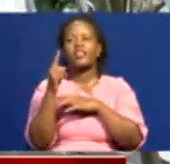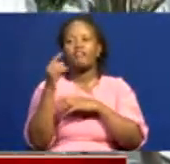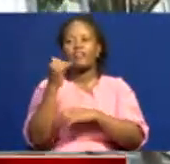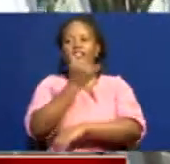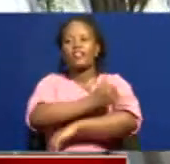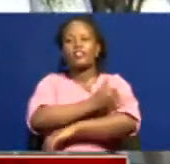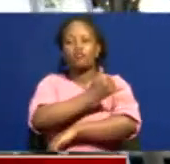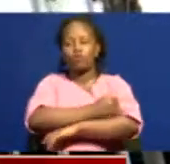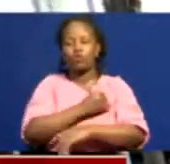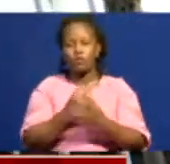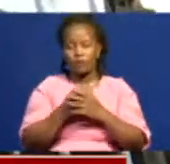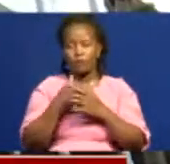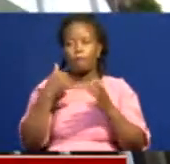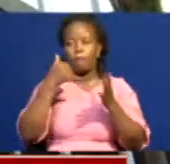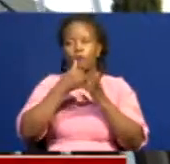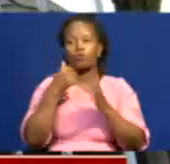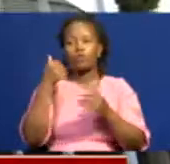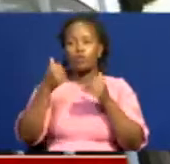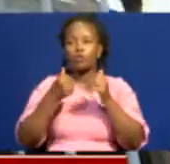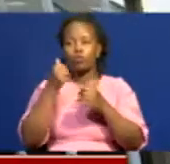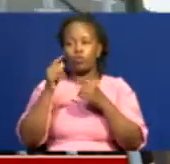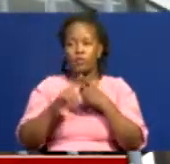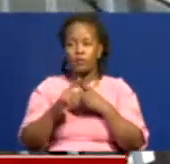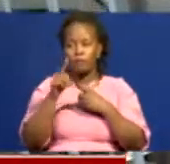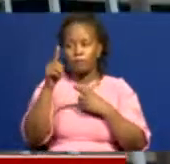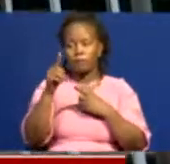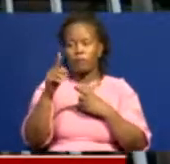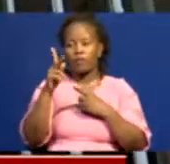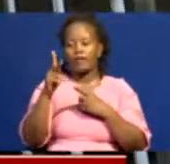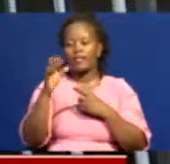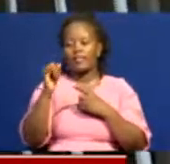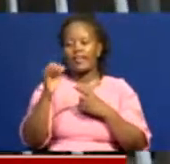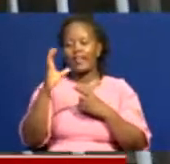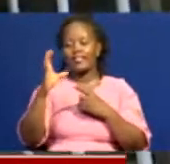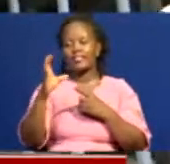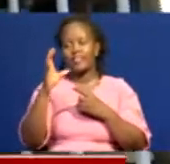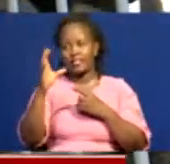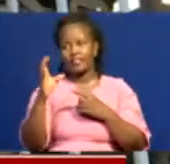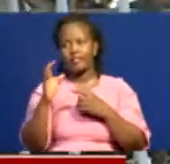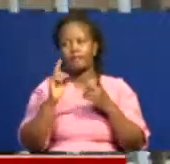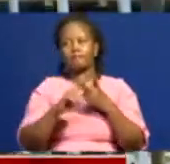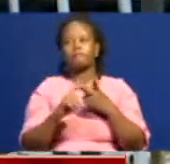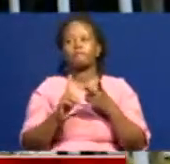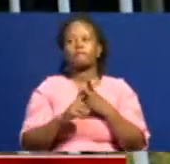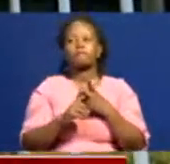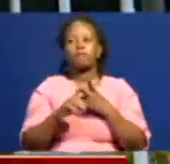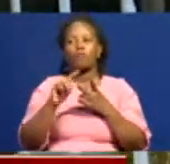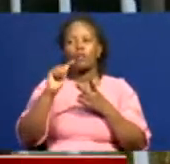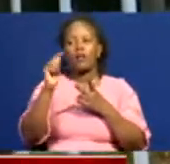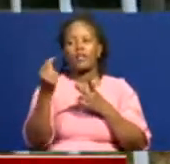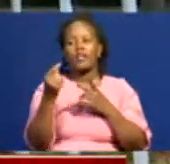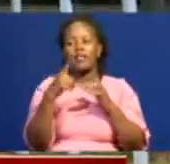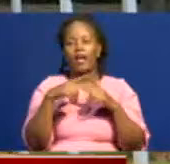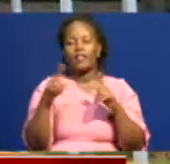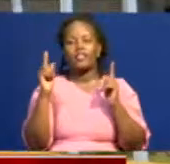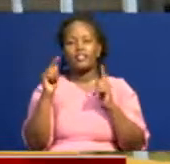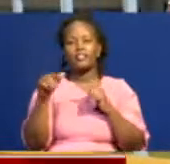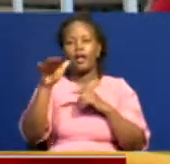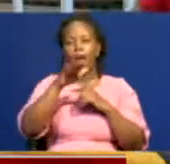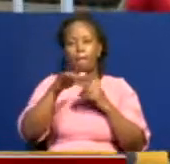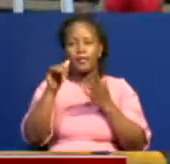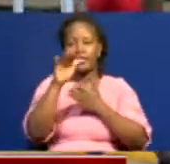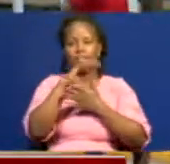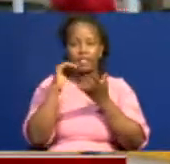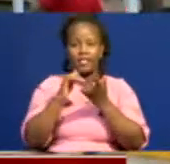for privatization include the iconic Kenyatta International Convention Center and the Kenya Literature Bureau, which the government described